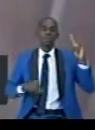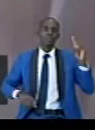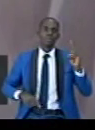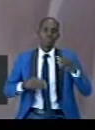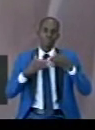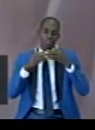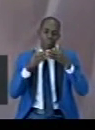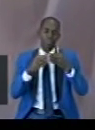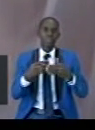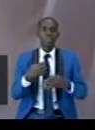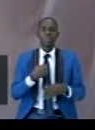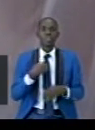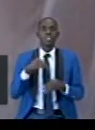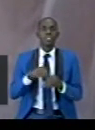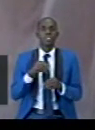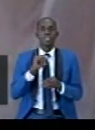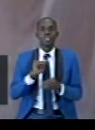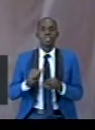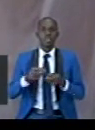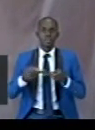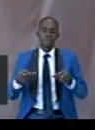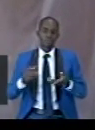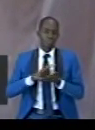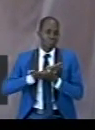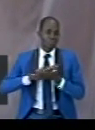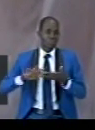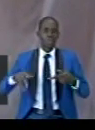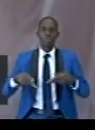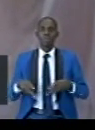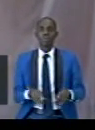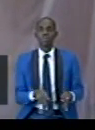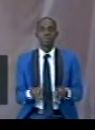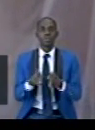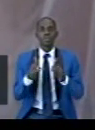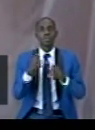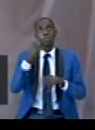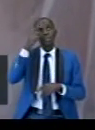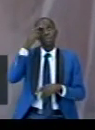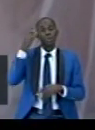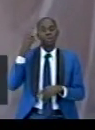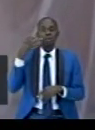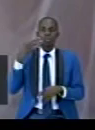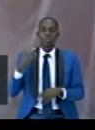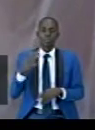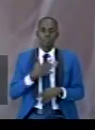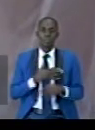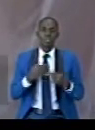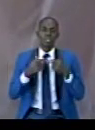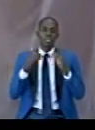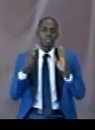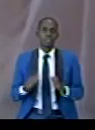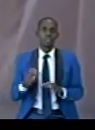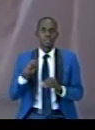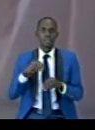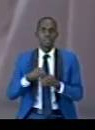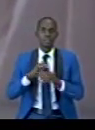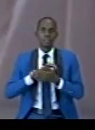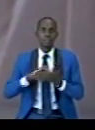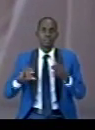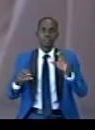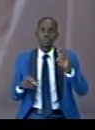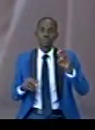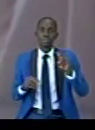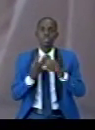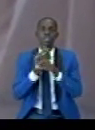Lead me in the plain path because of mine enemies. Verse 12, it